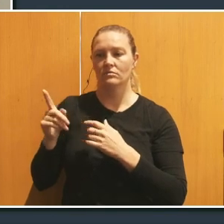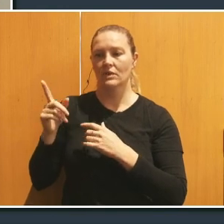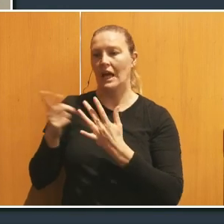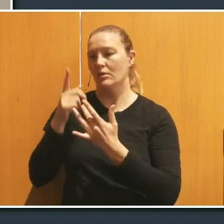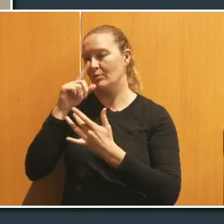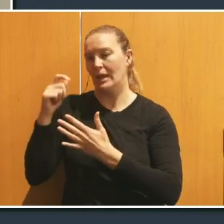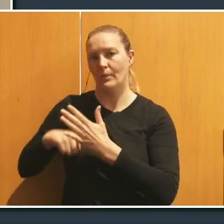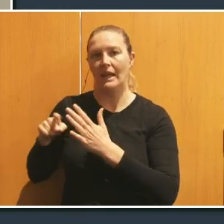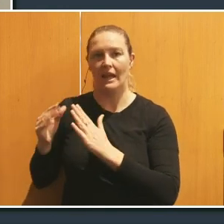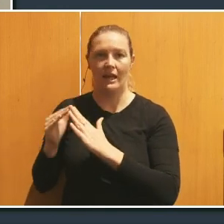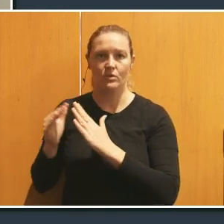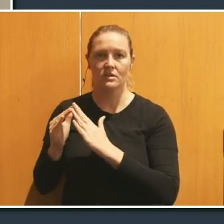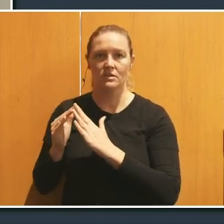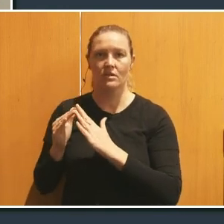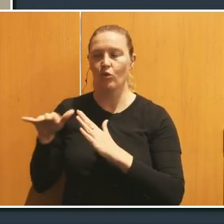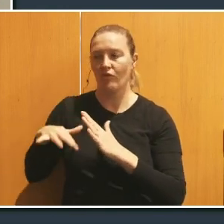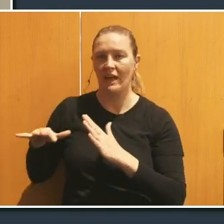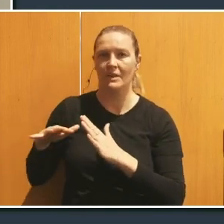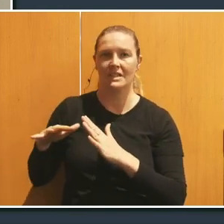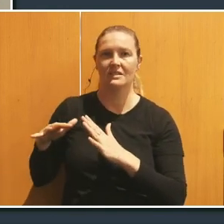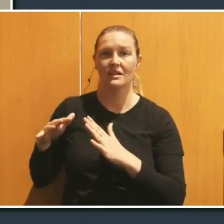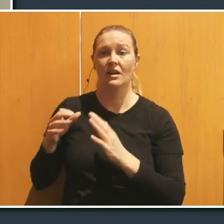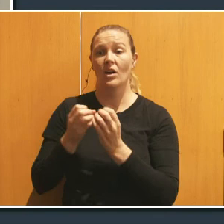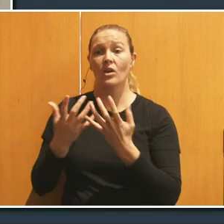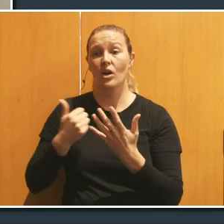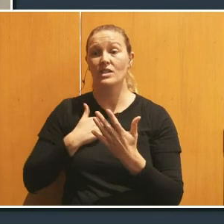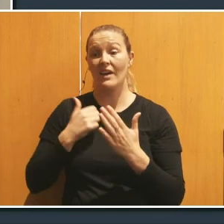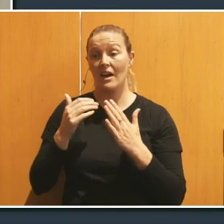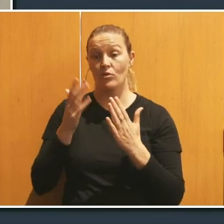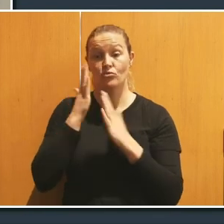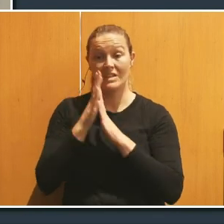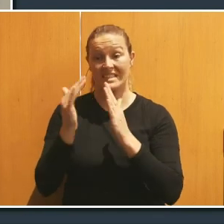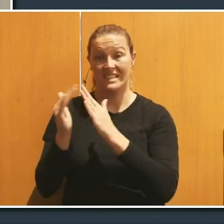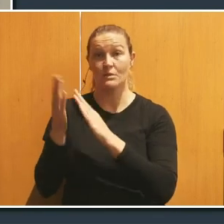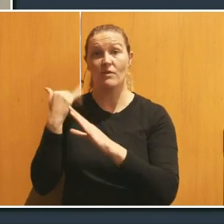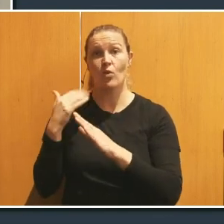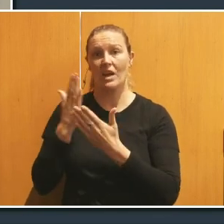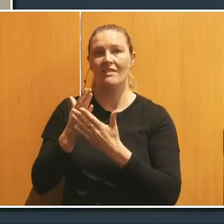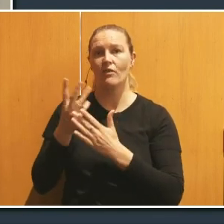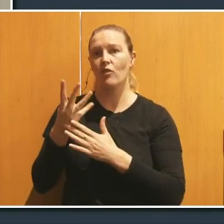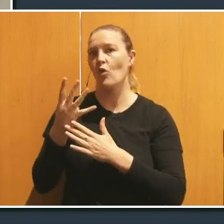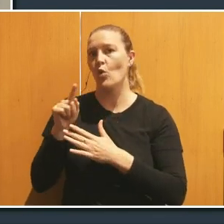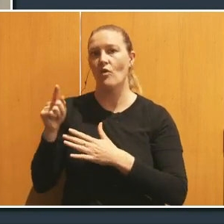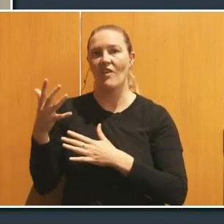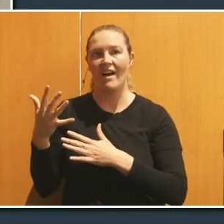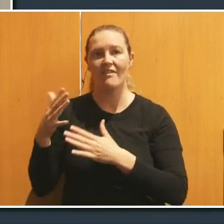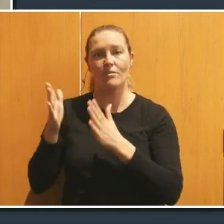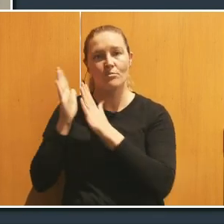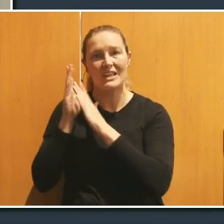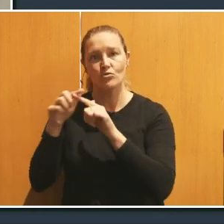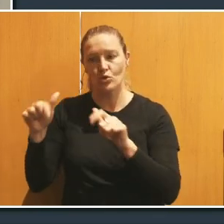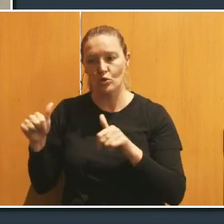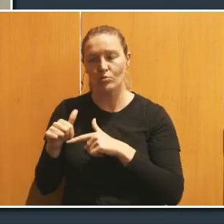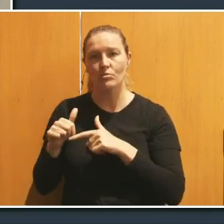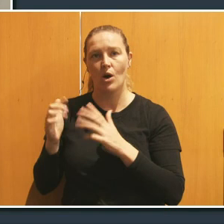market for families. A lot of our residents come from 4 or 5 bedroom homes, and this is their first step from